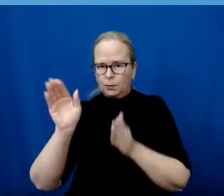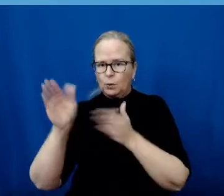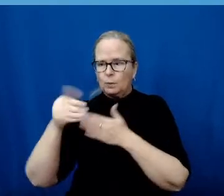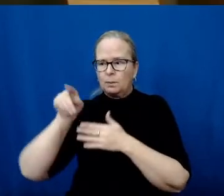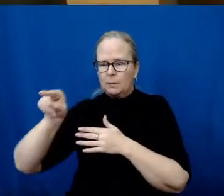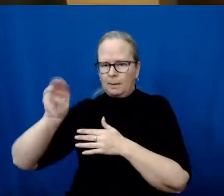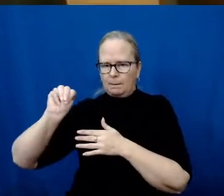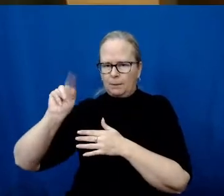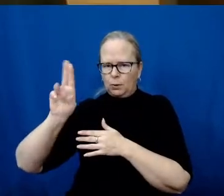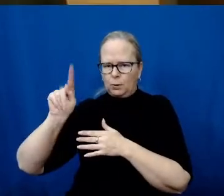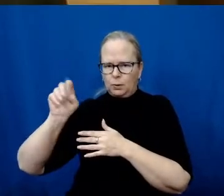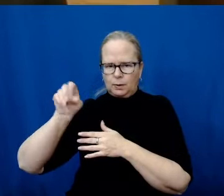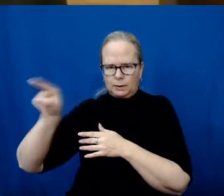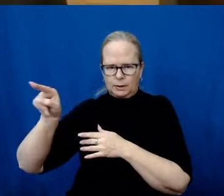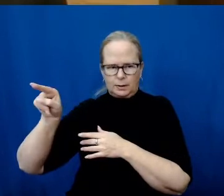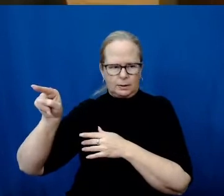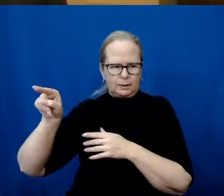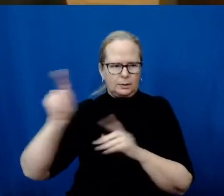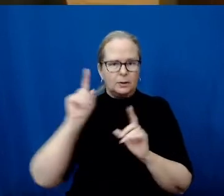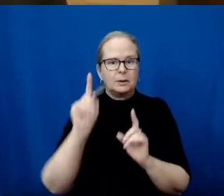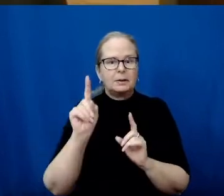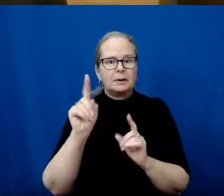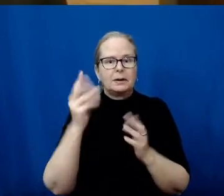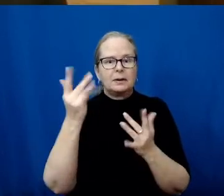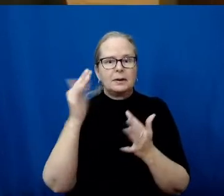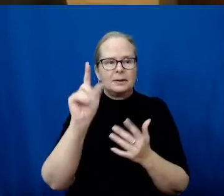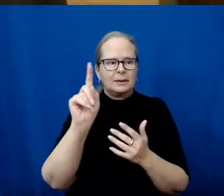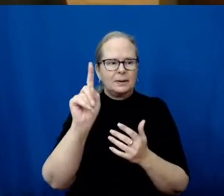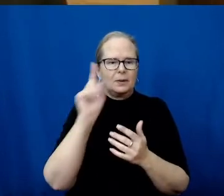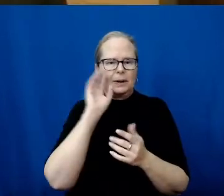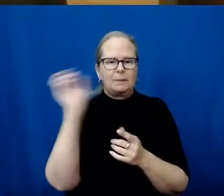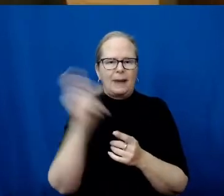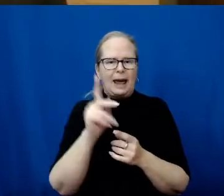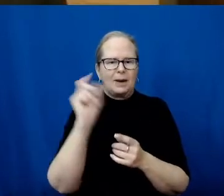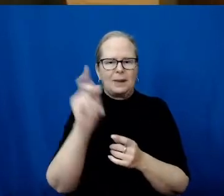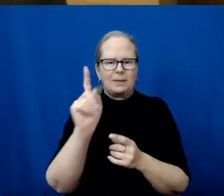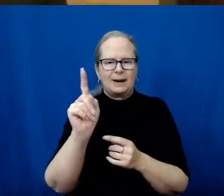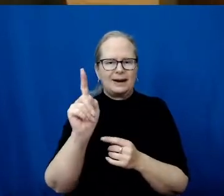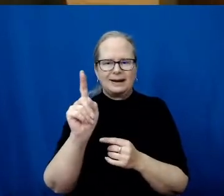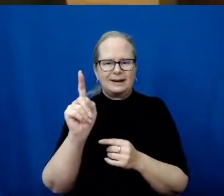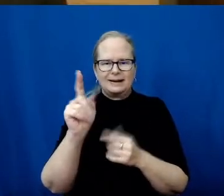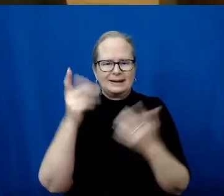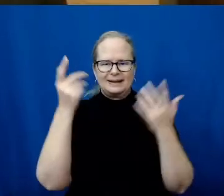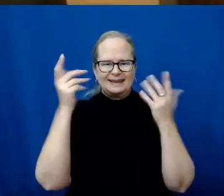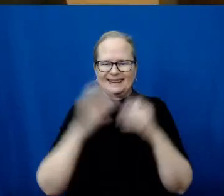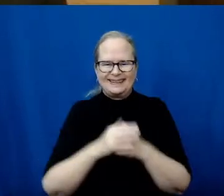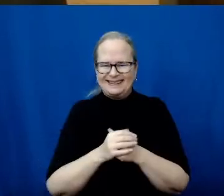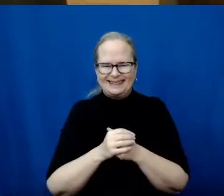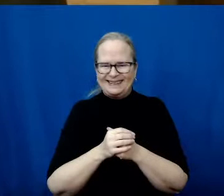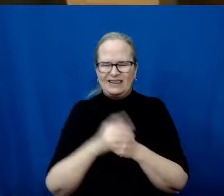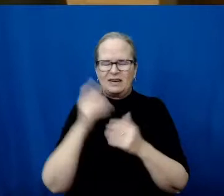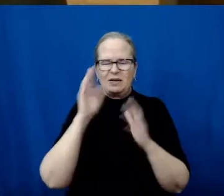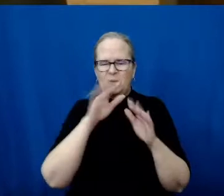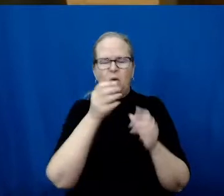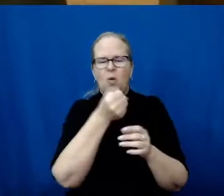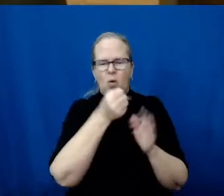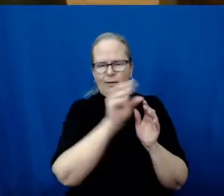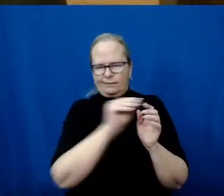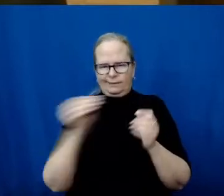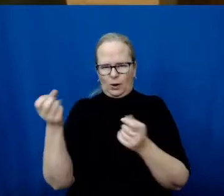Okay, I'm going to pull Cynthia out for a second. Dr. Vipond, would you be willing to stick